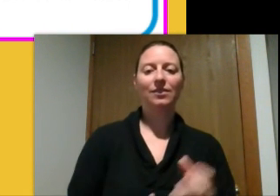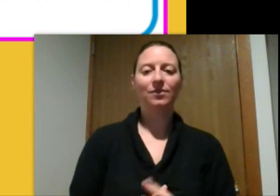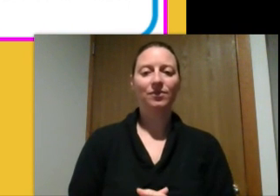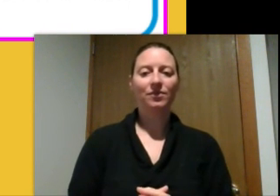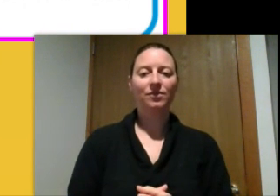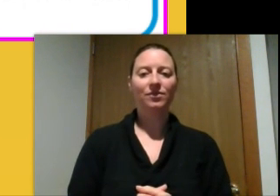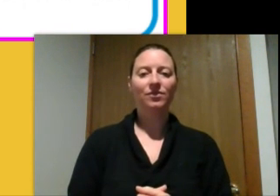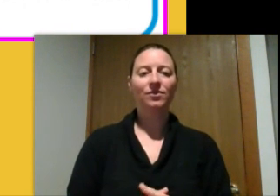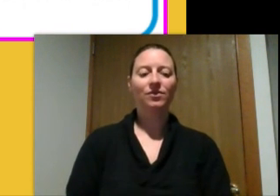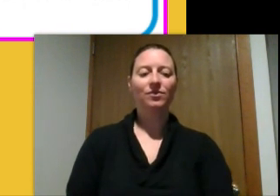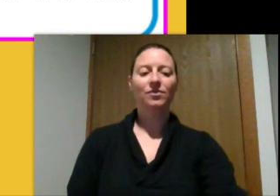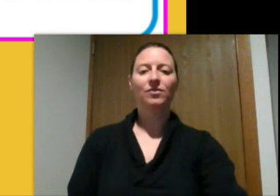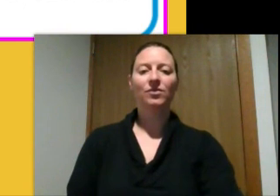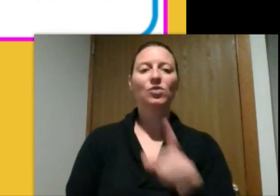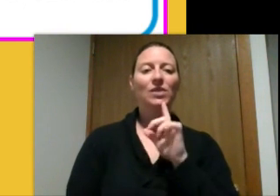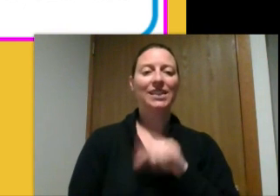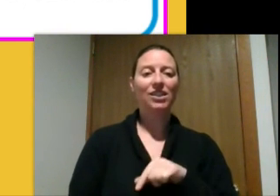years old.